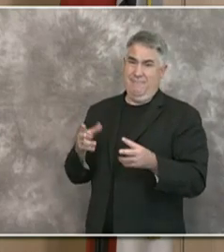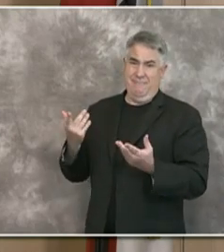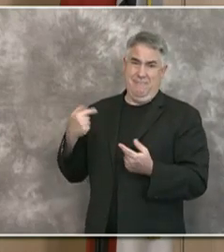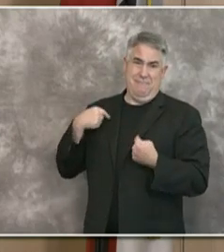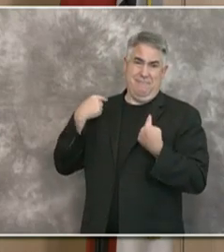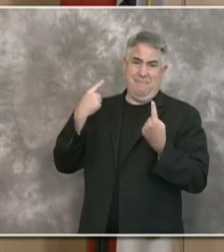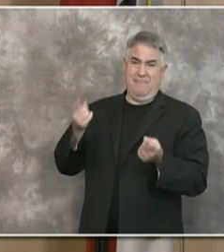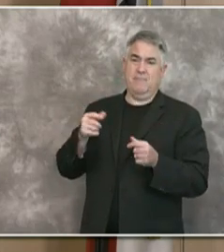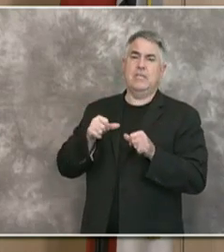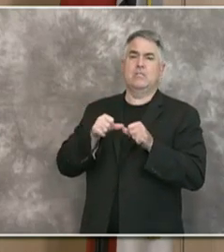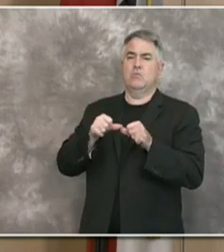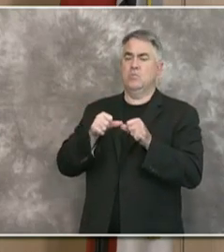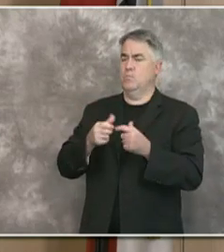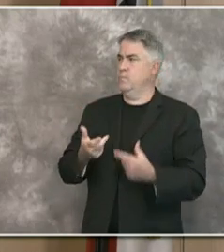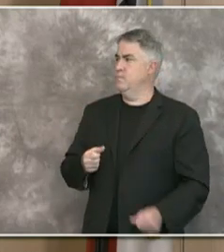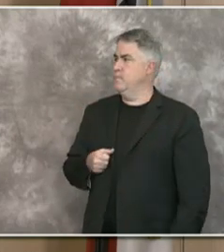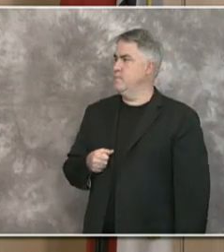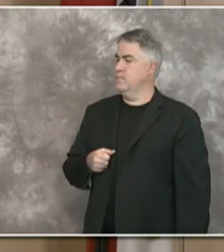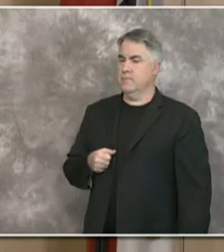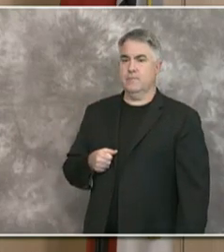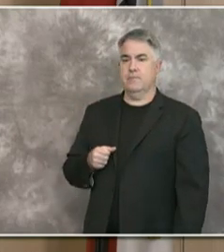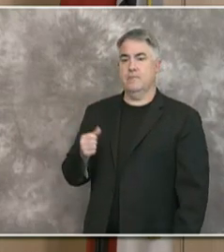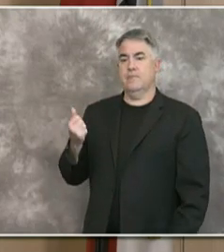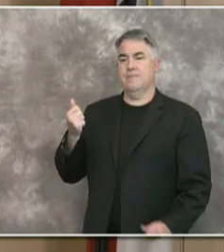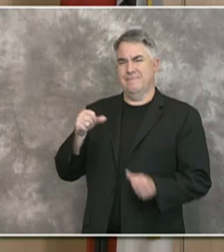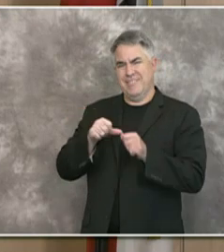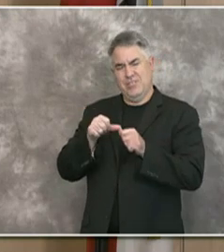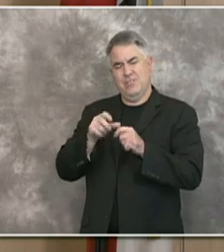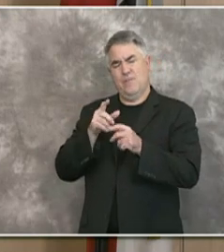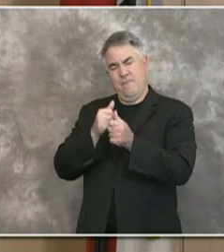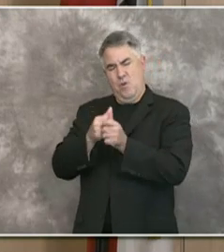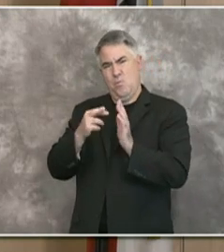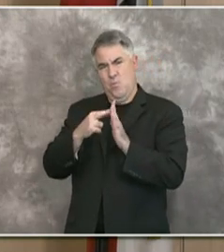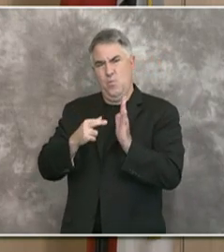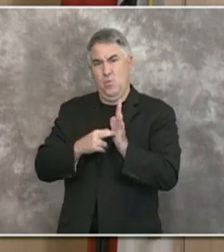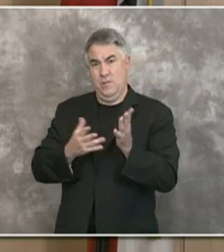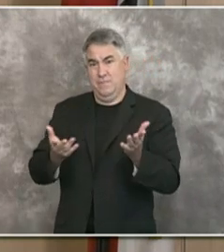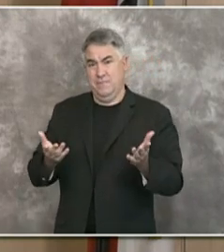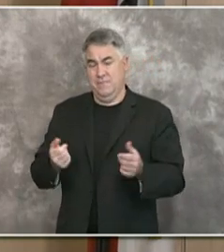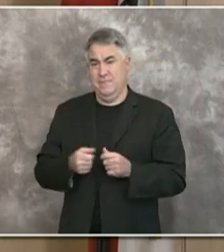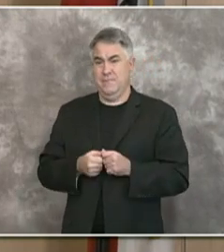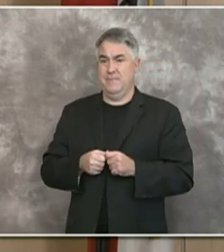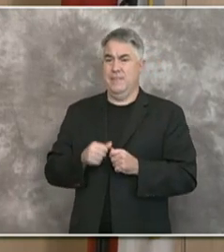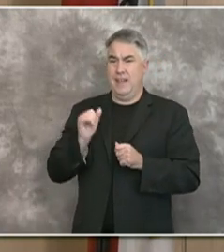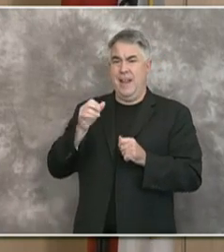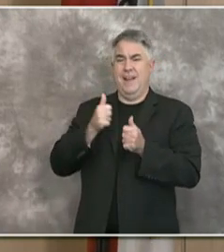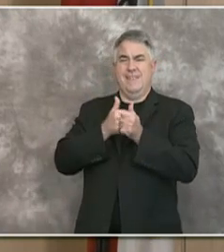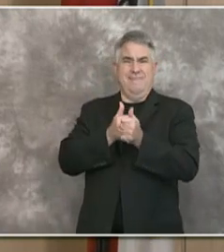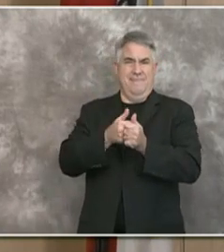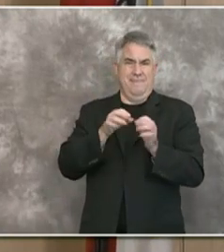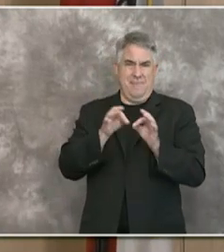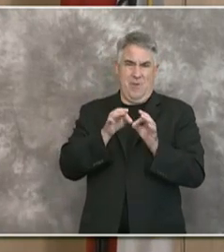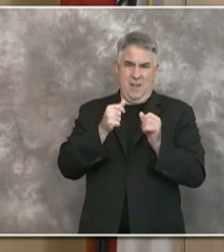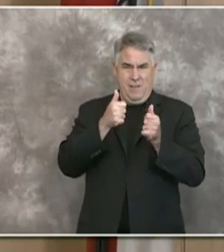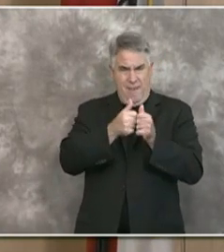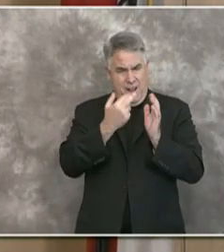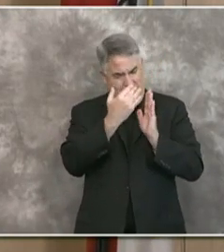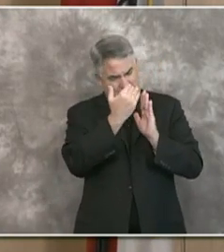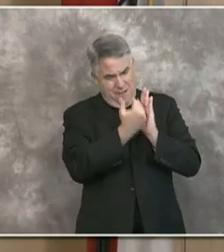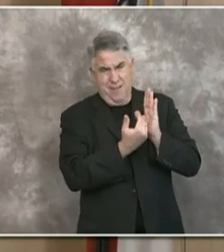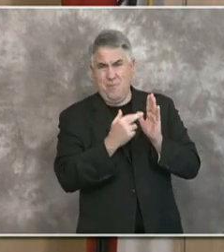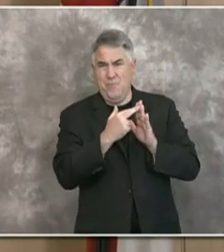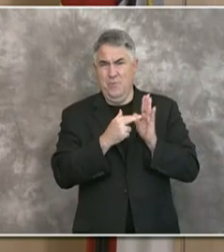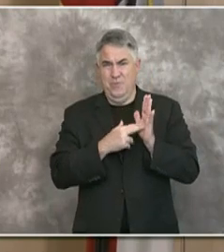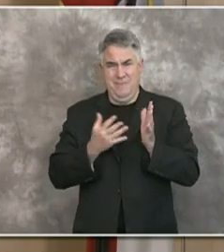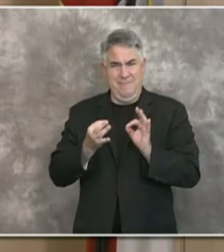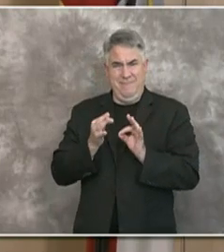ability to continue moving forward is predicated on our ability as a community to continue to adhere to the guidance, to continue to adapt,